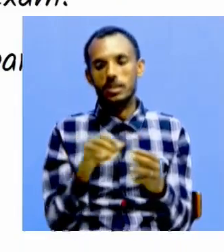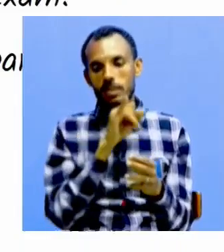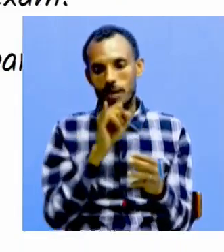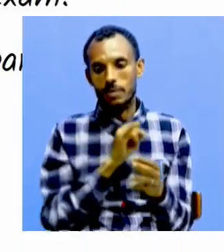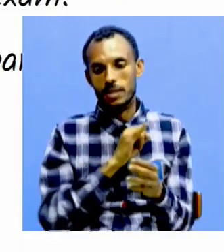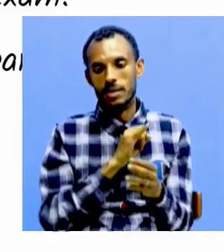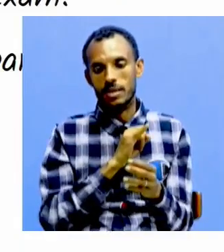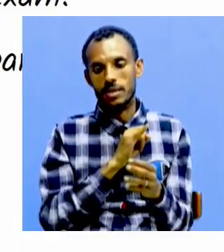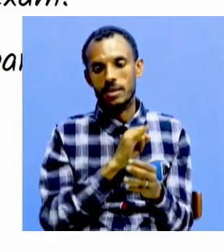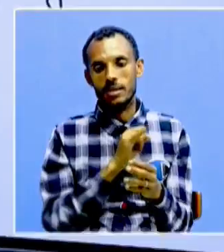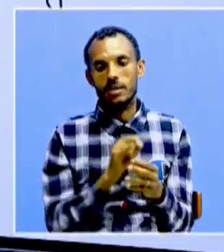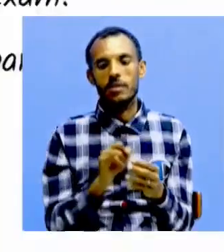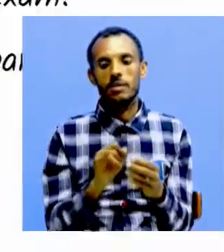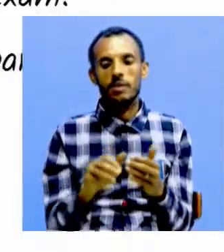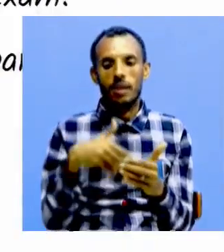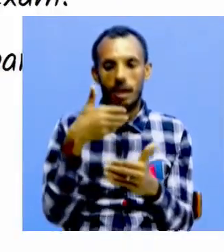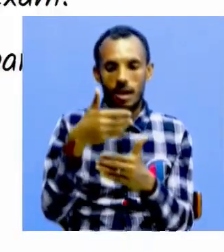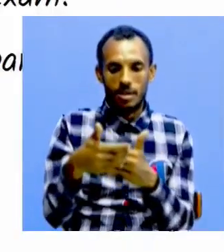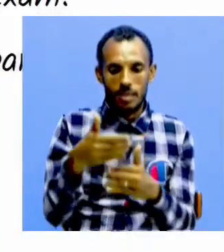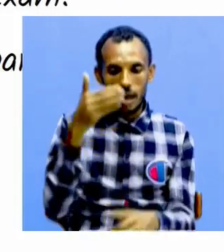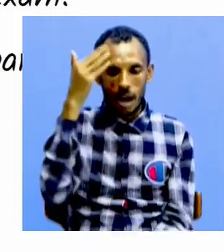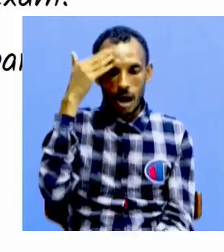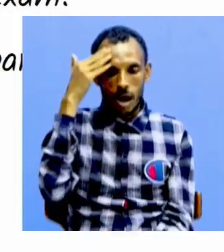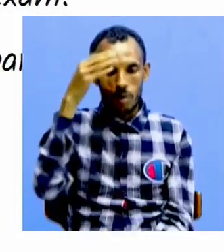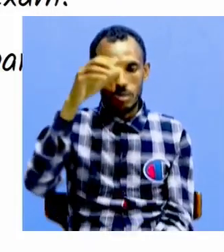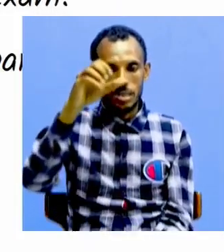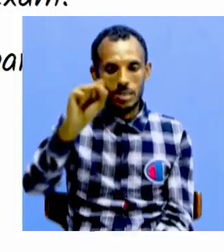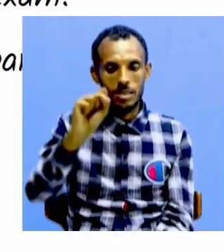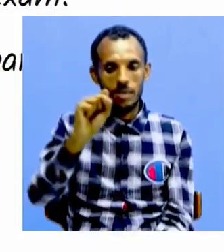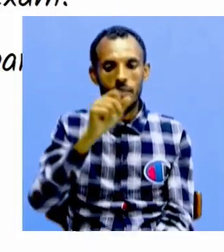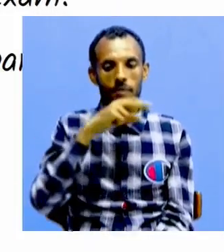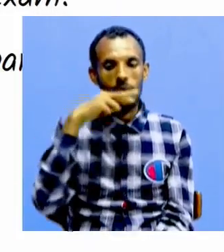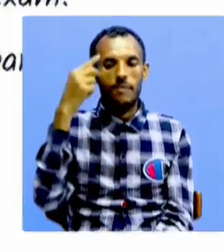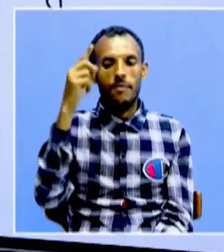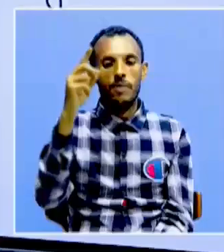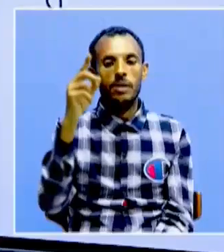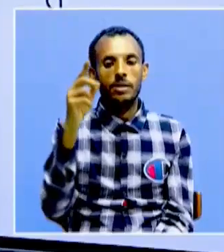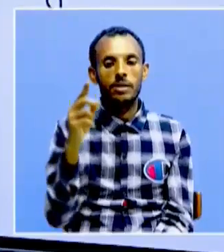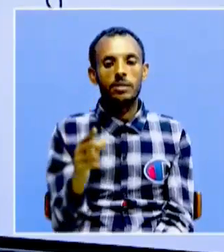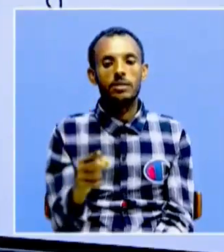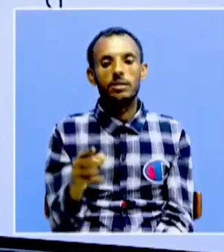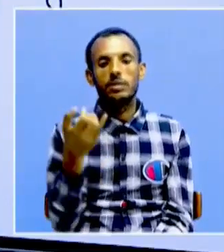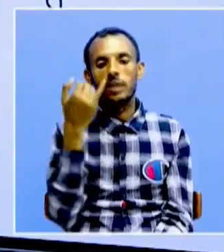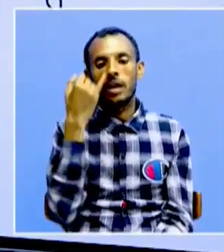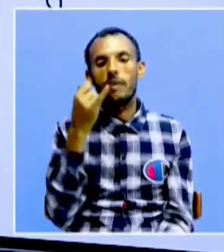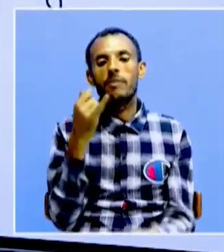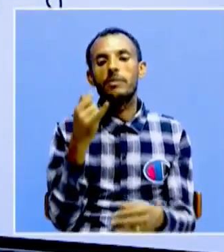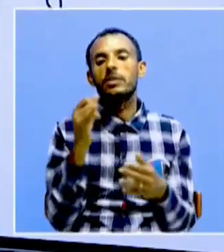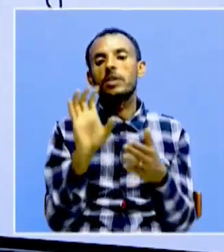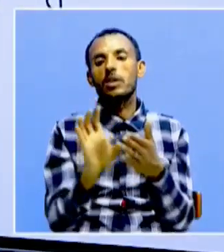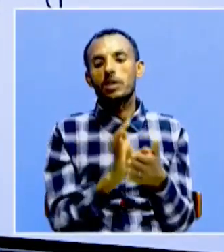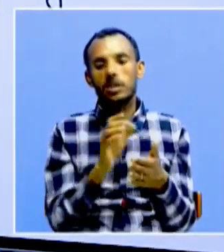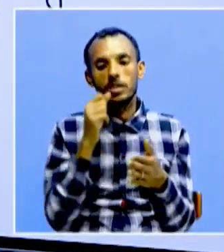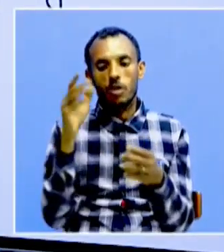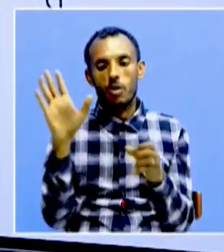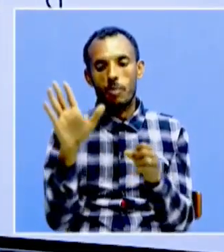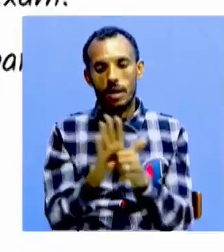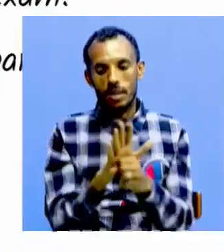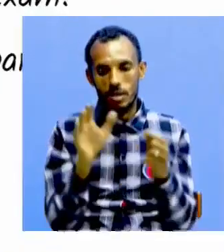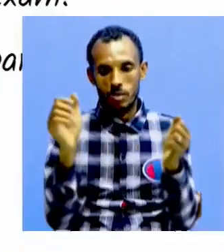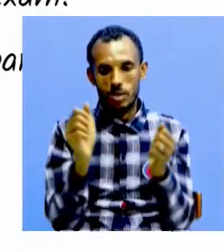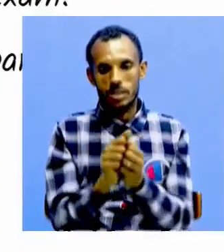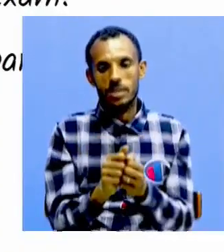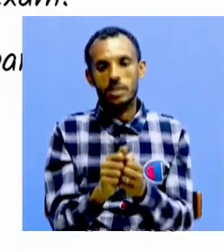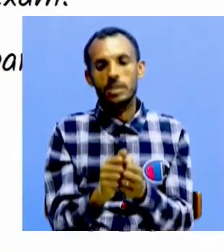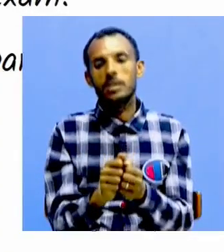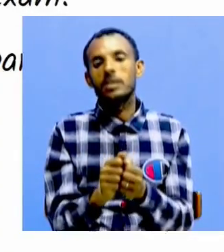subject, yes, knows, verb 1. So, if clause is completed with